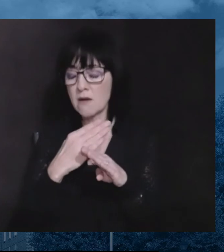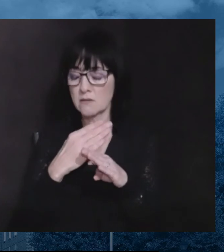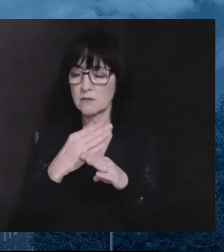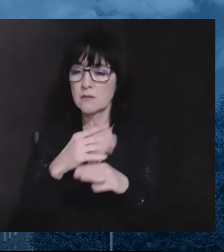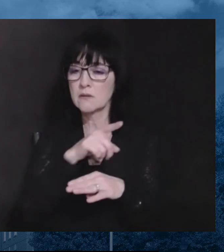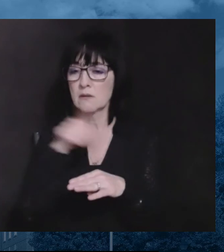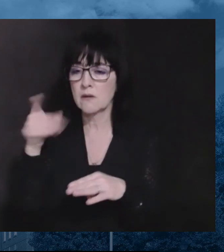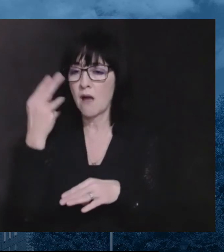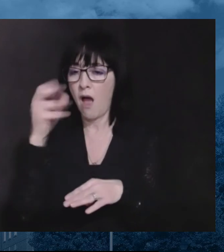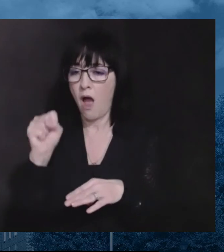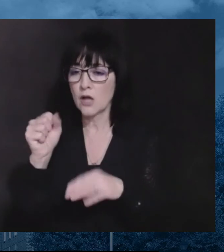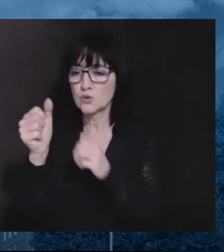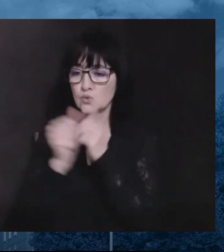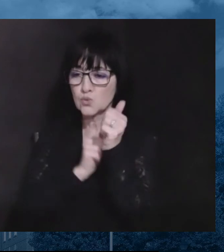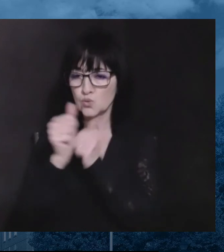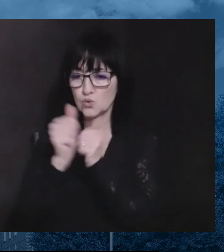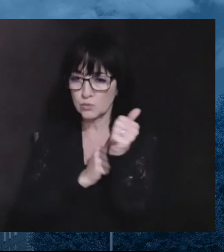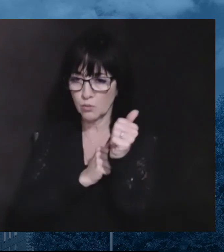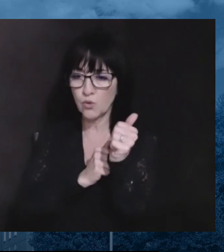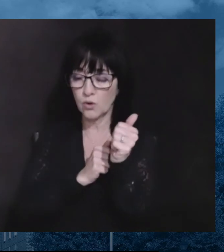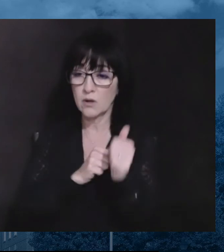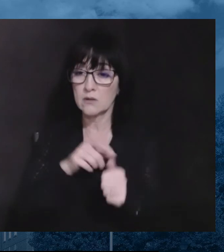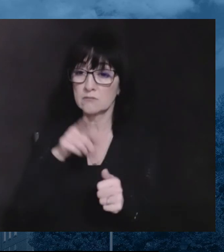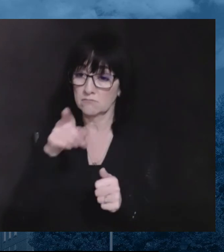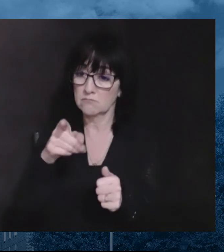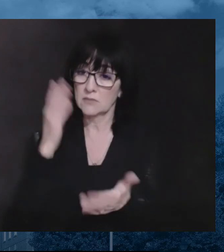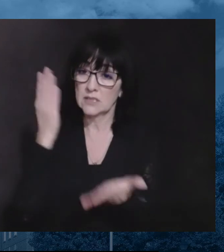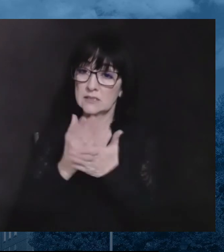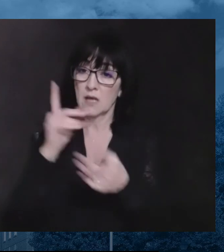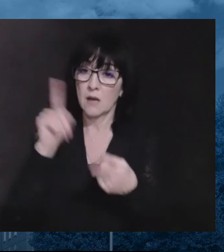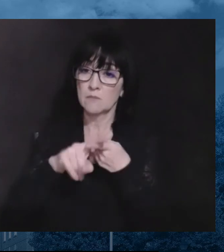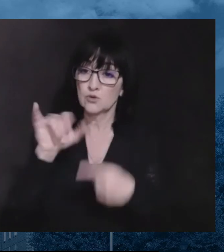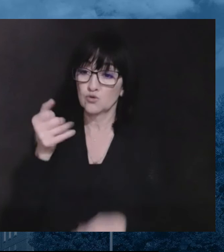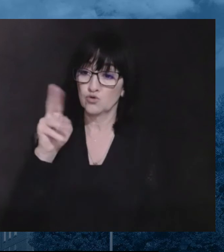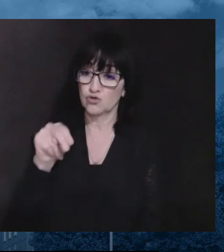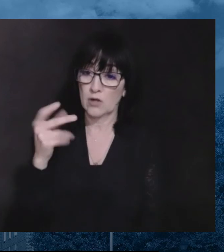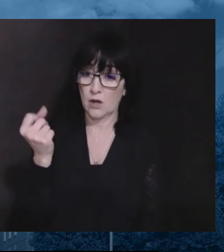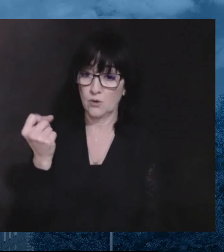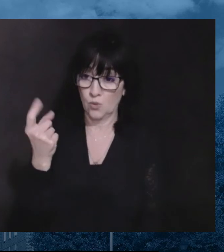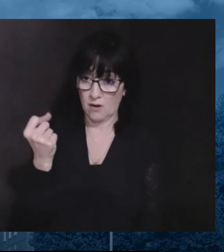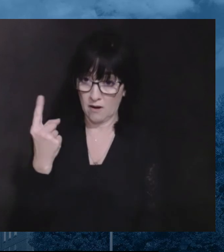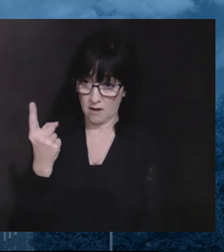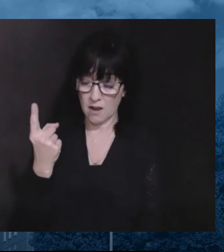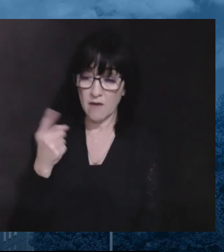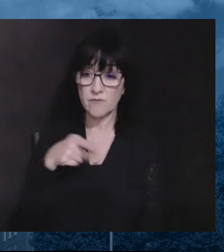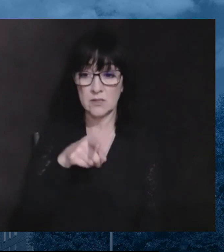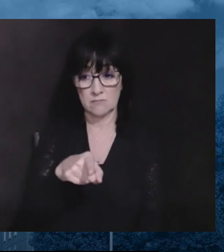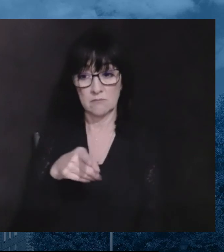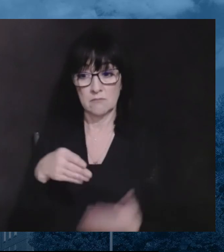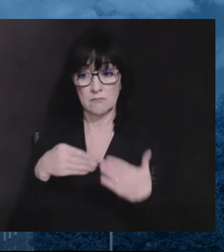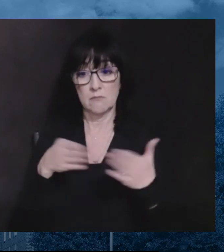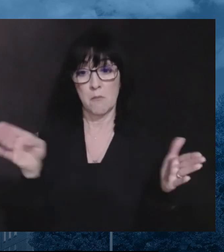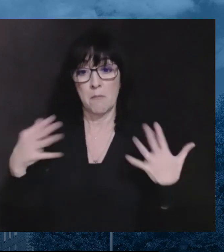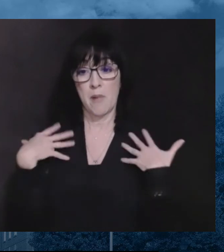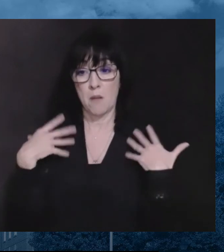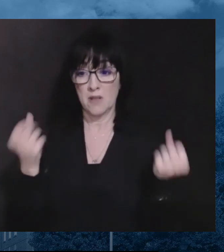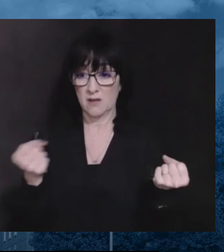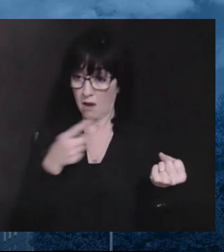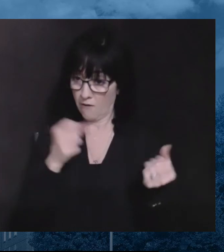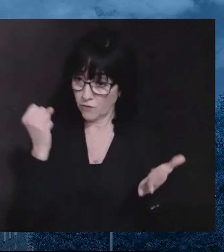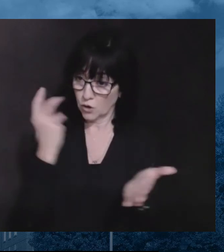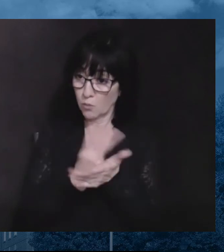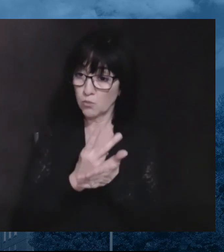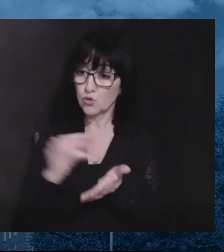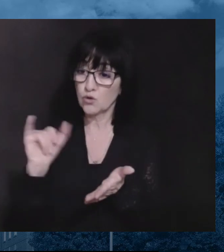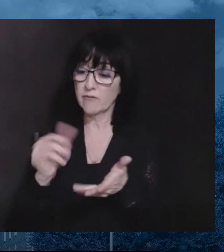the status on that? And how is DPH doing in terms of approving the winter sports guidelines for sports like